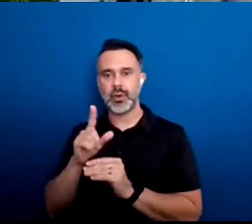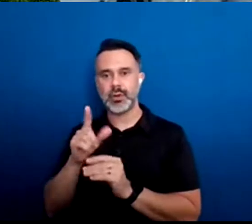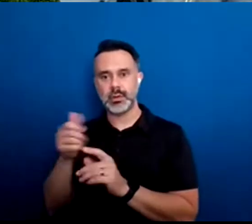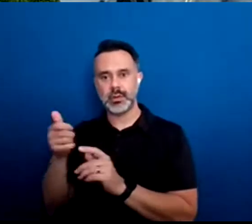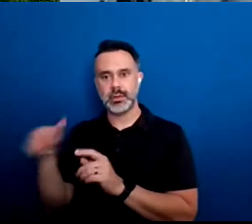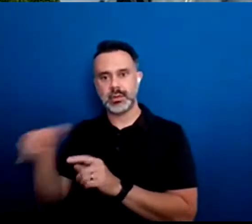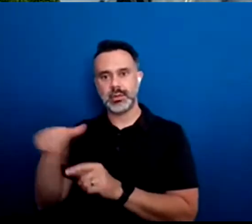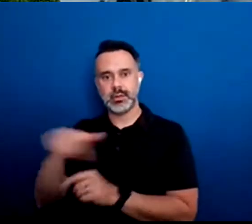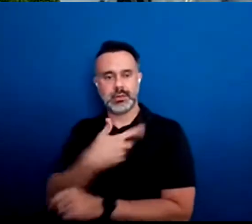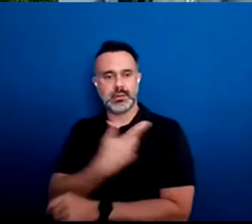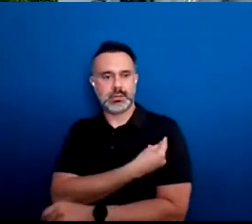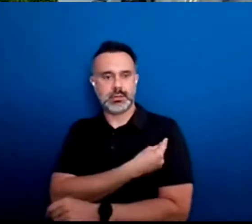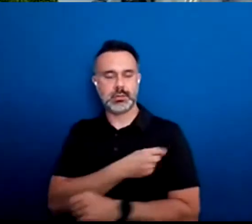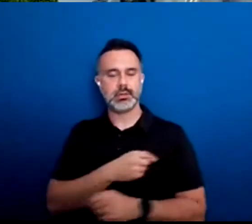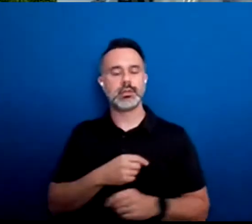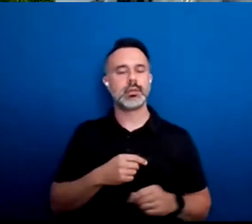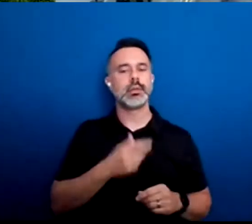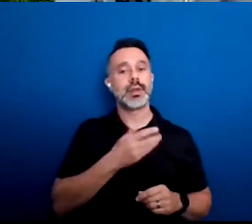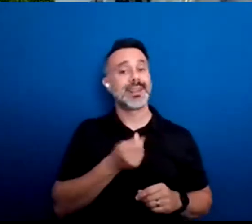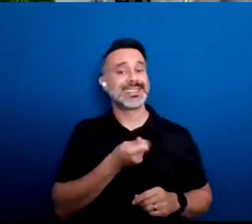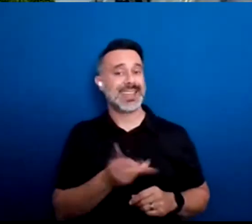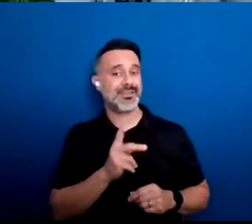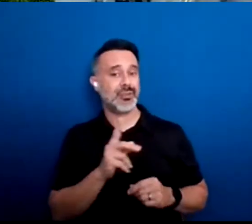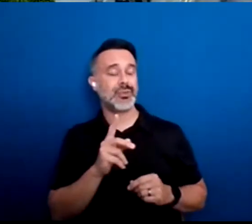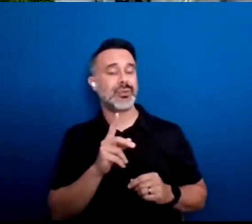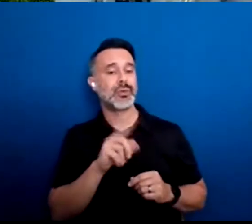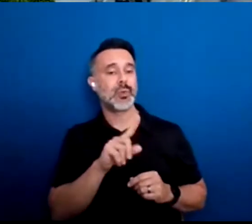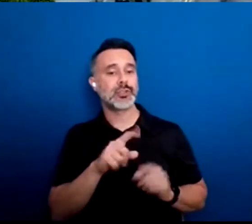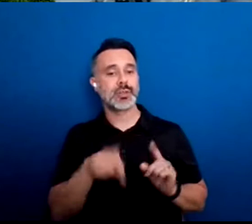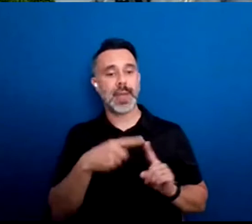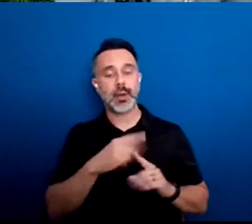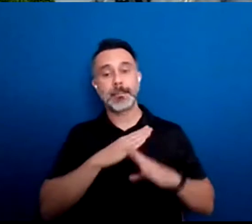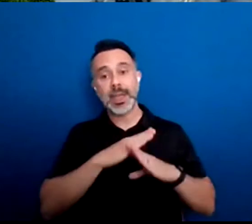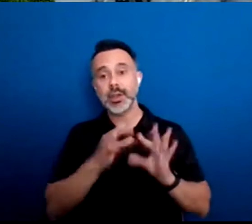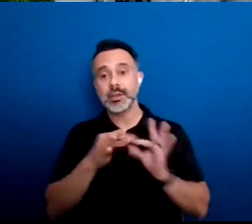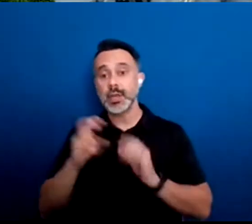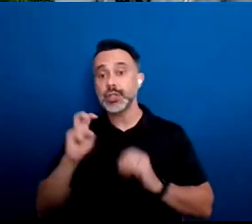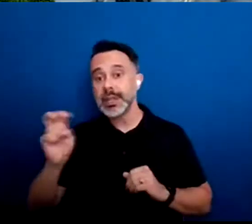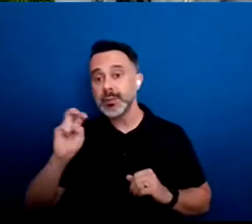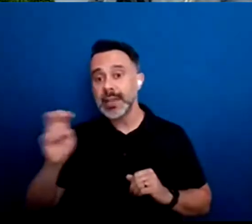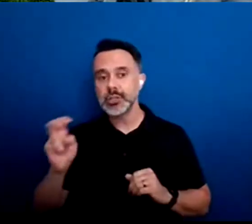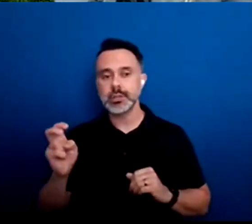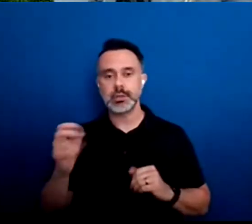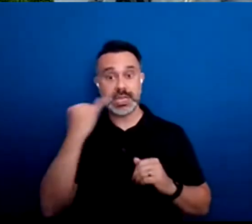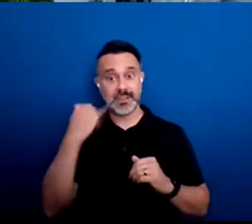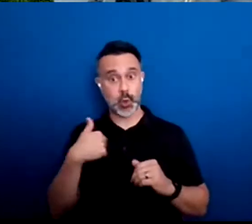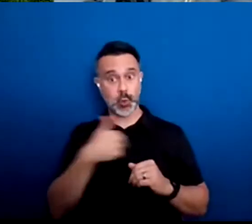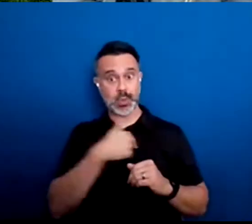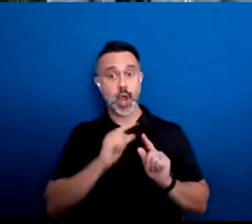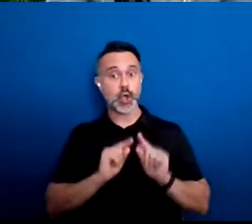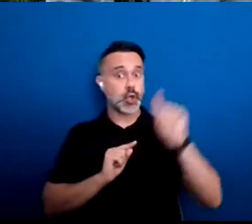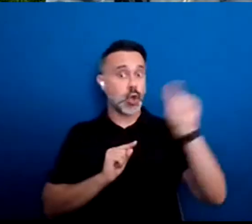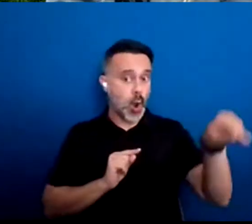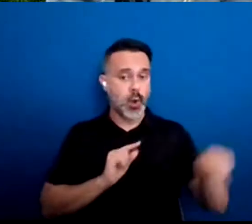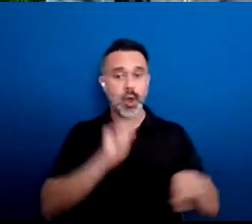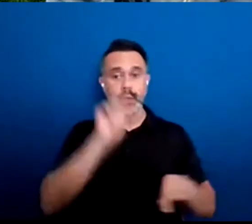there's also 1 or 2 questions about transportation barriers, and if we're going out to people, kind of where we are, what are we thinking